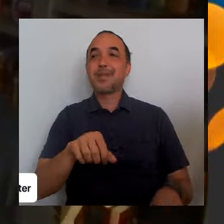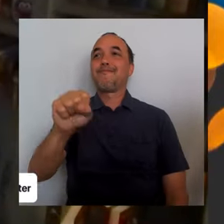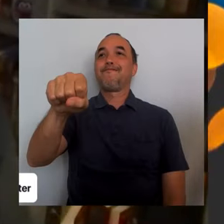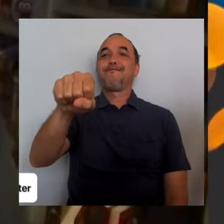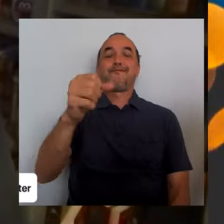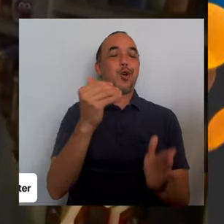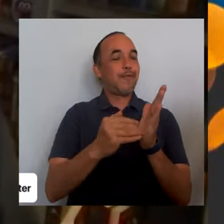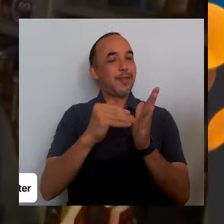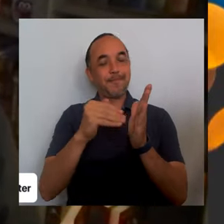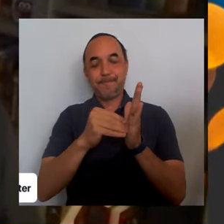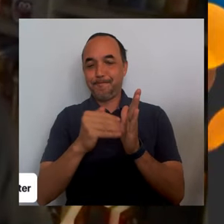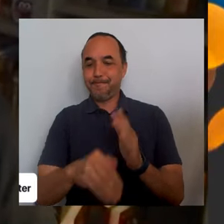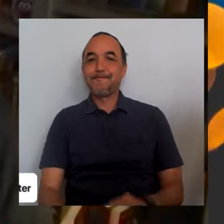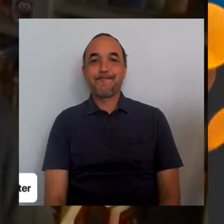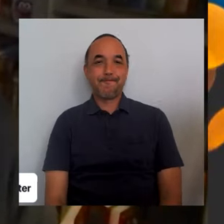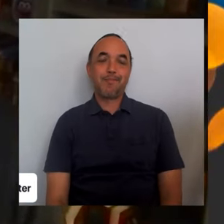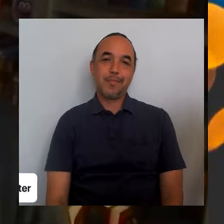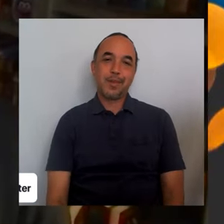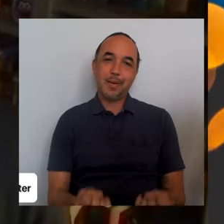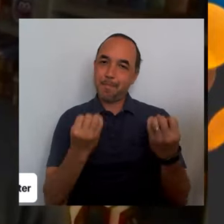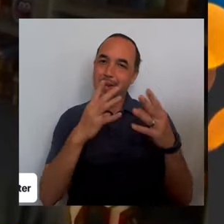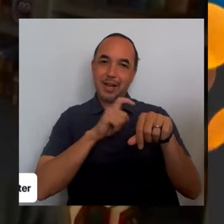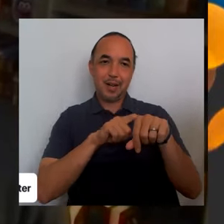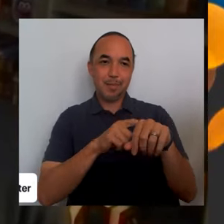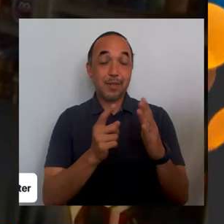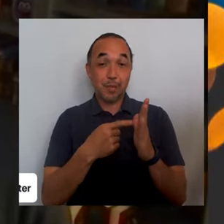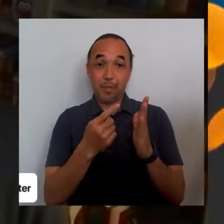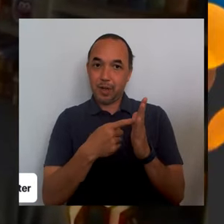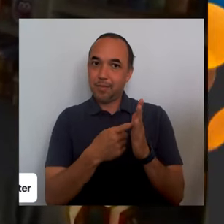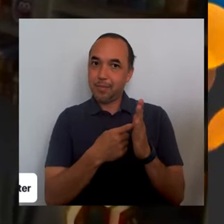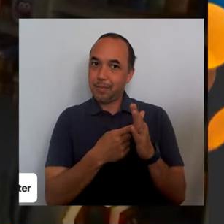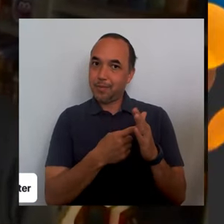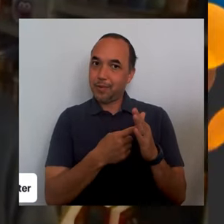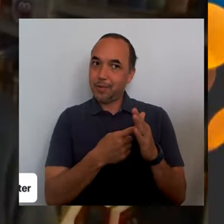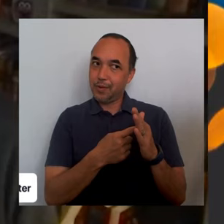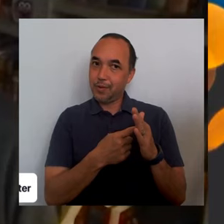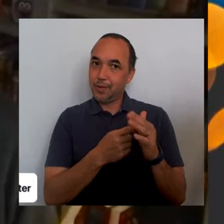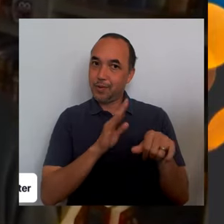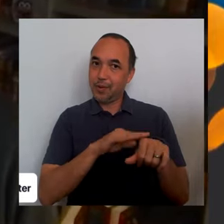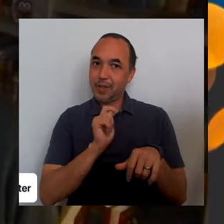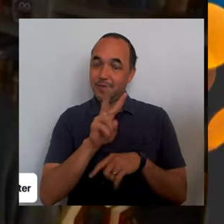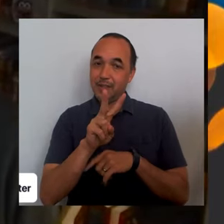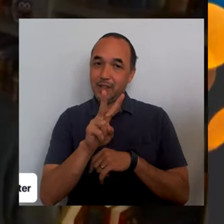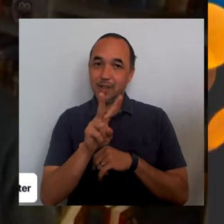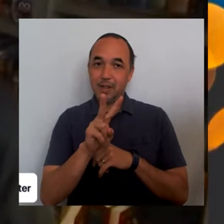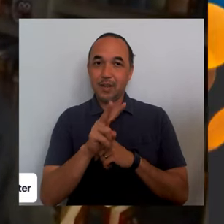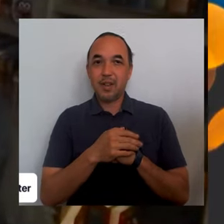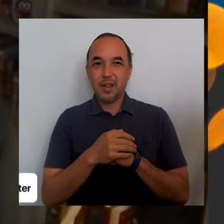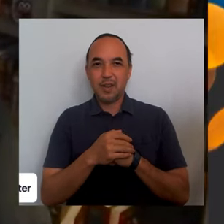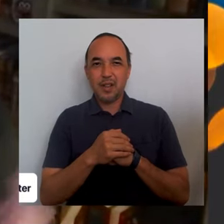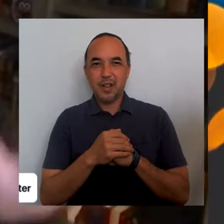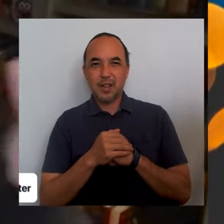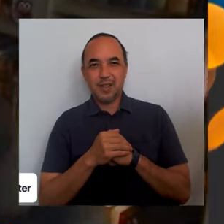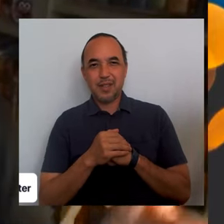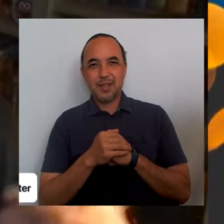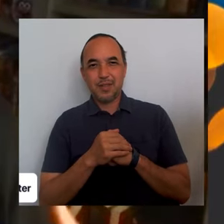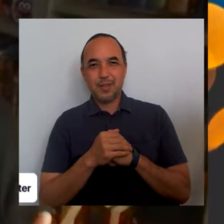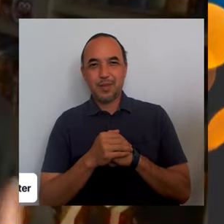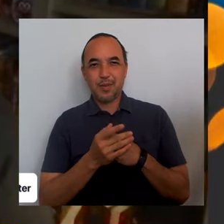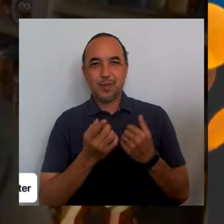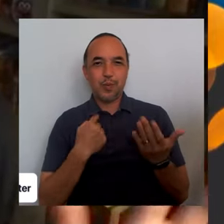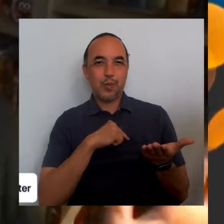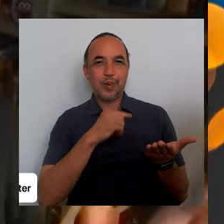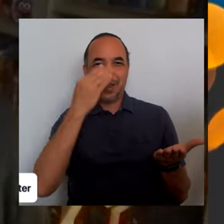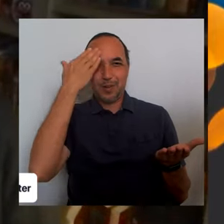times. A few even on the show. Queen Mary, Moss Beach Distillery. We don't know necessarily who,